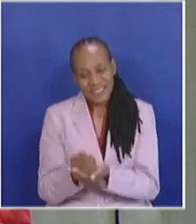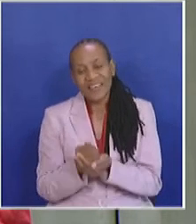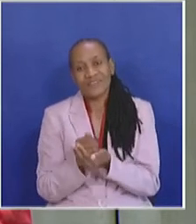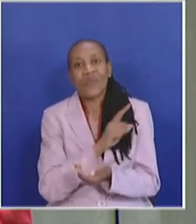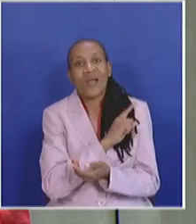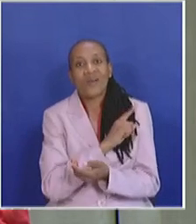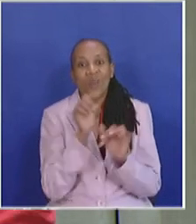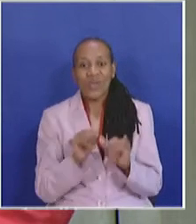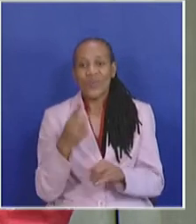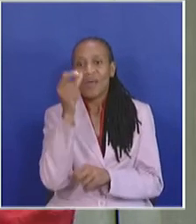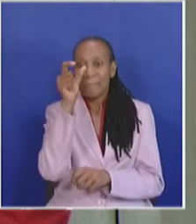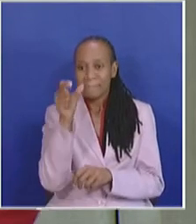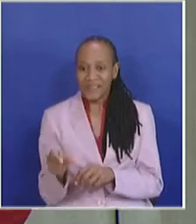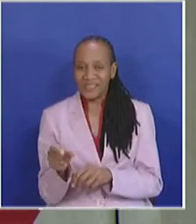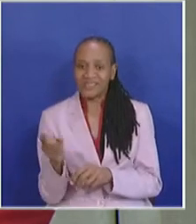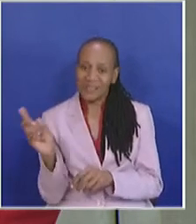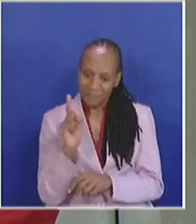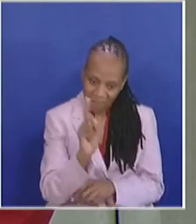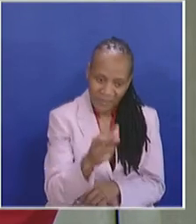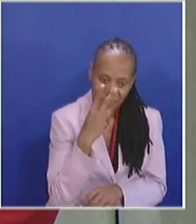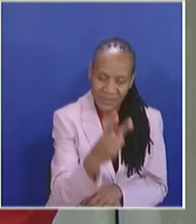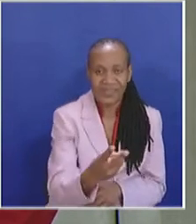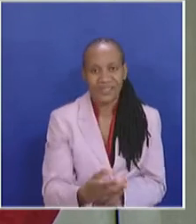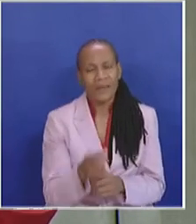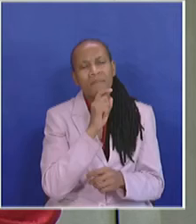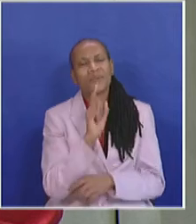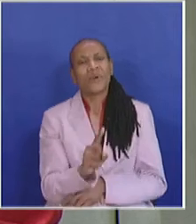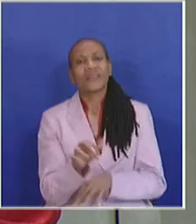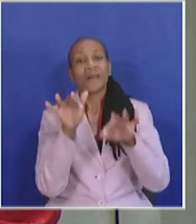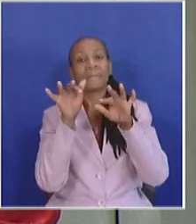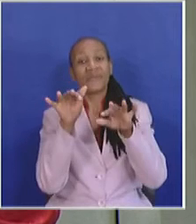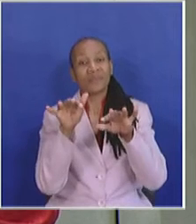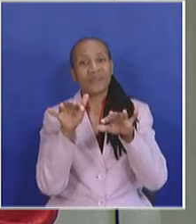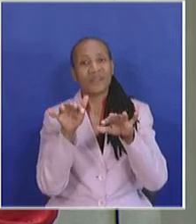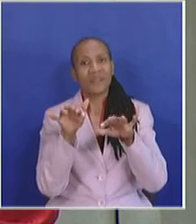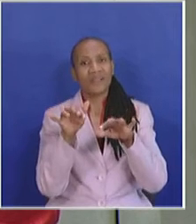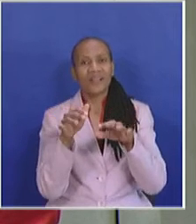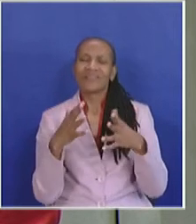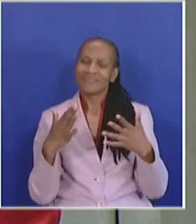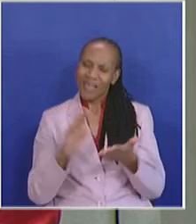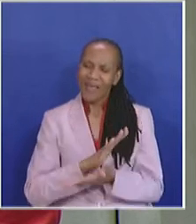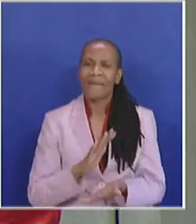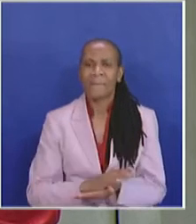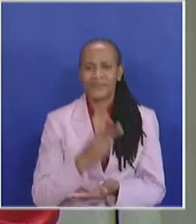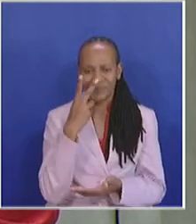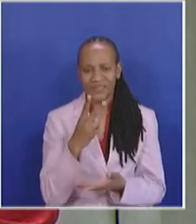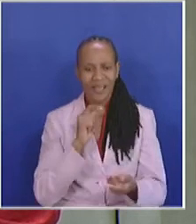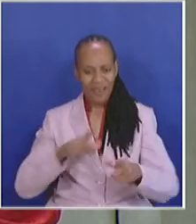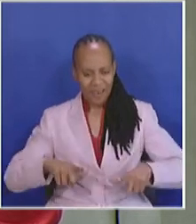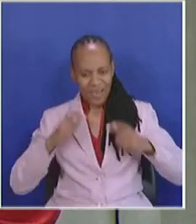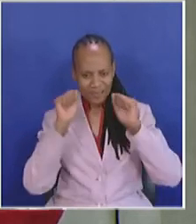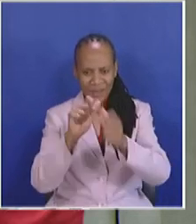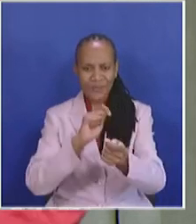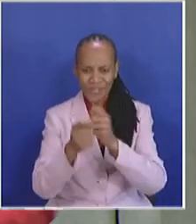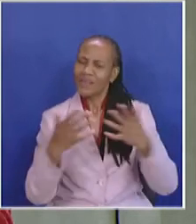guests. This shows how appreciative our people are when their lives and dignity are being changed for the